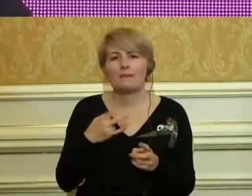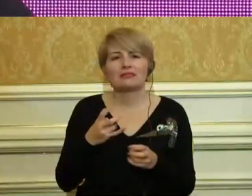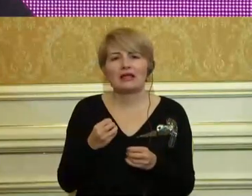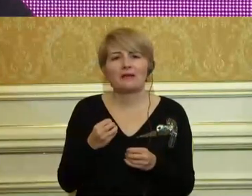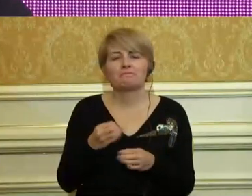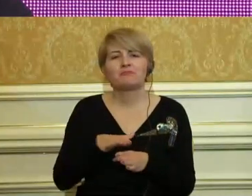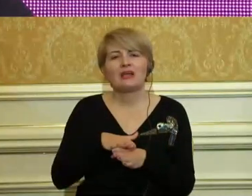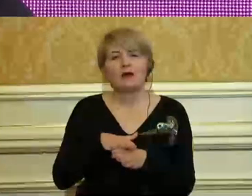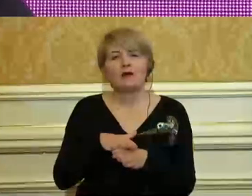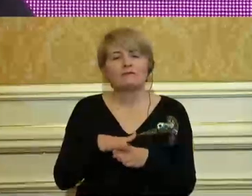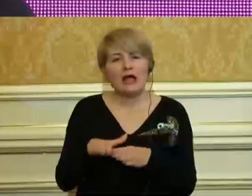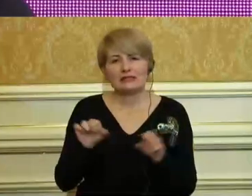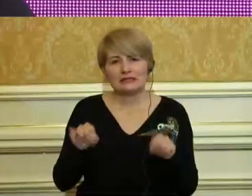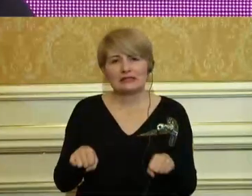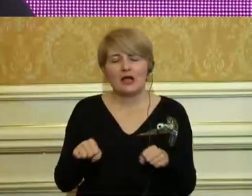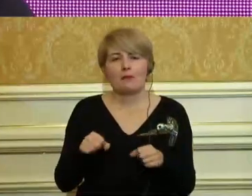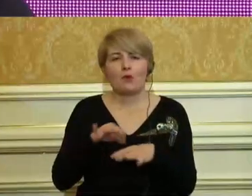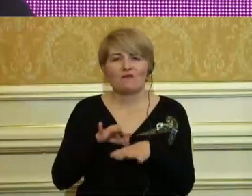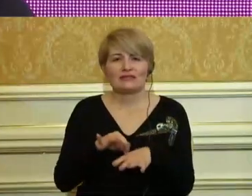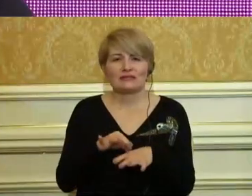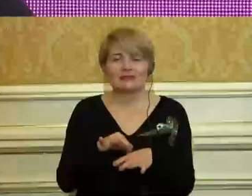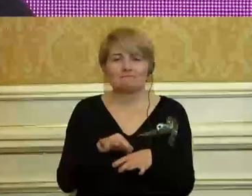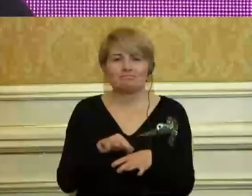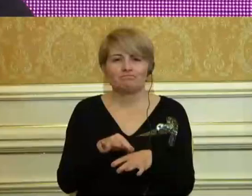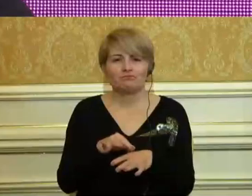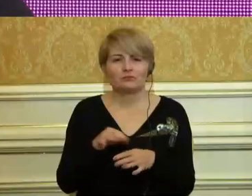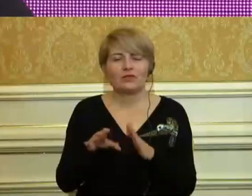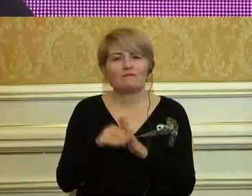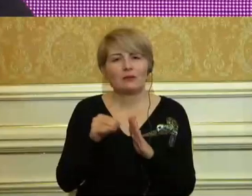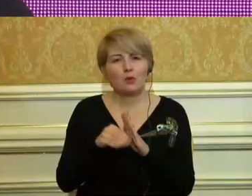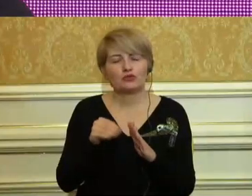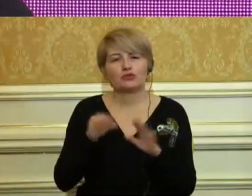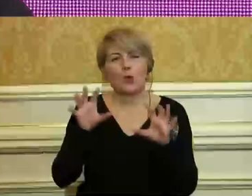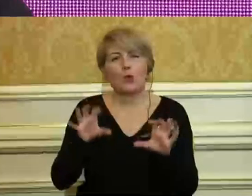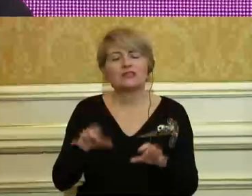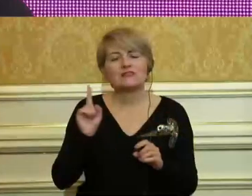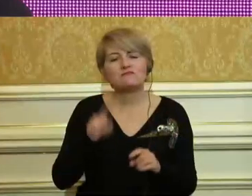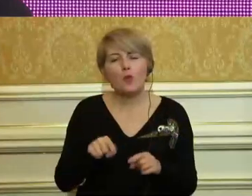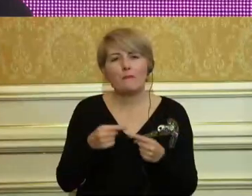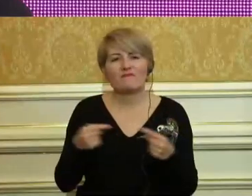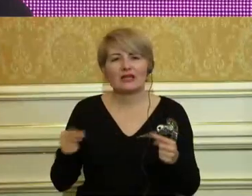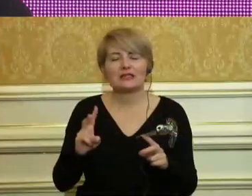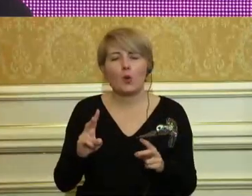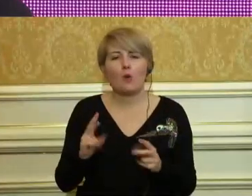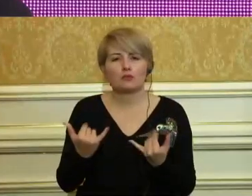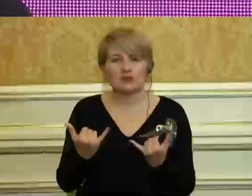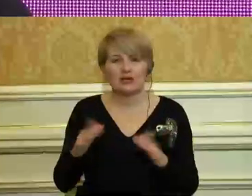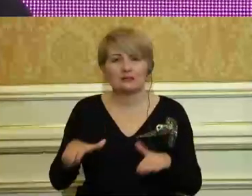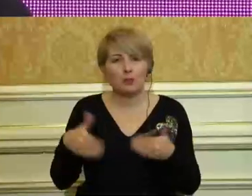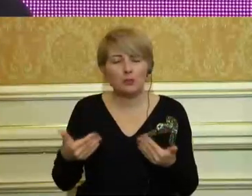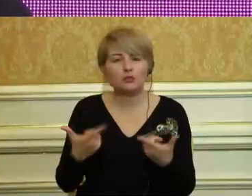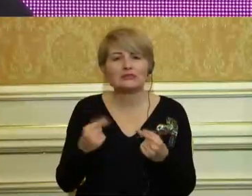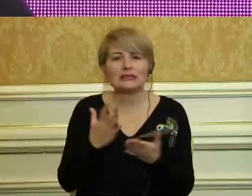And I don't think we would be successful and this election code and this variant that